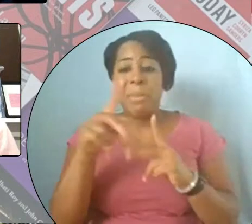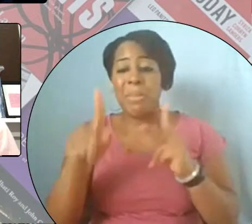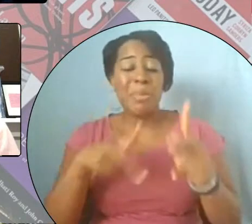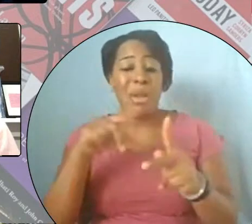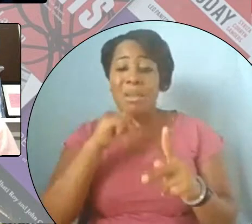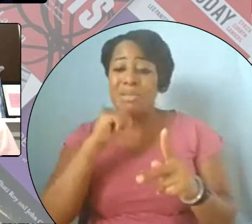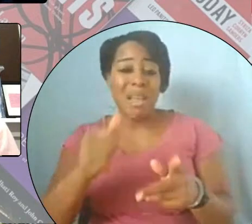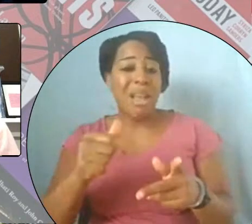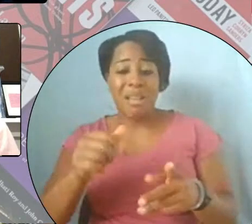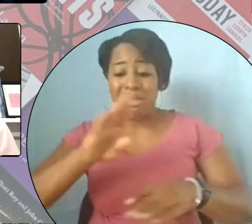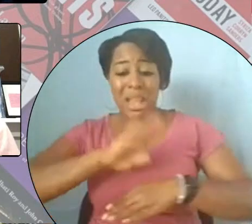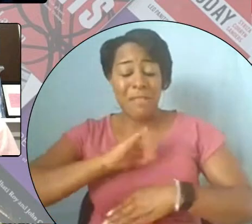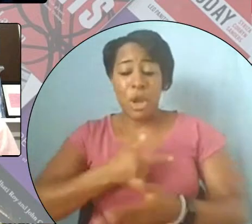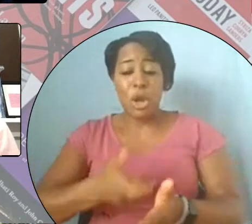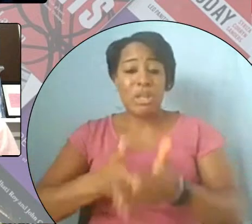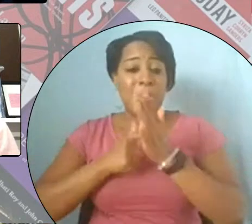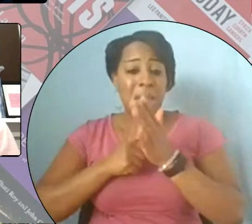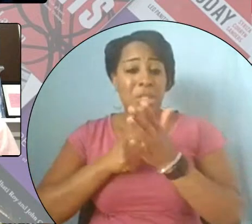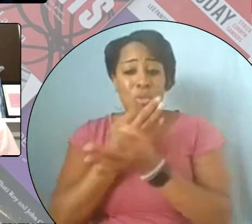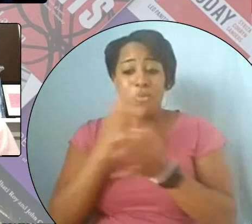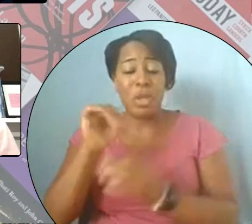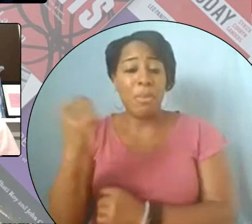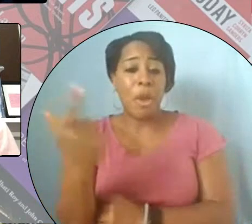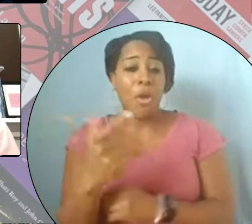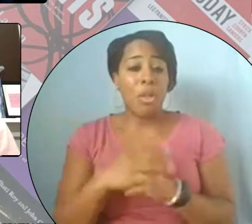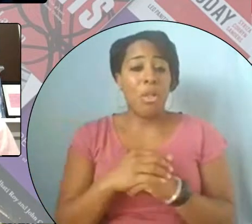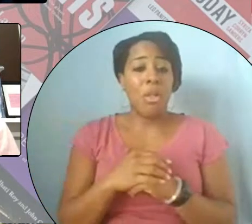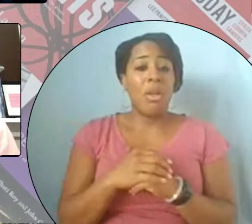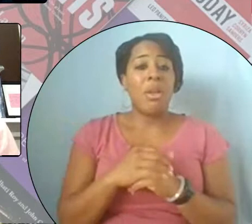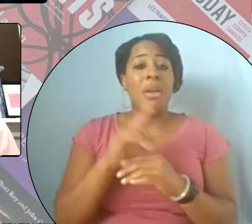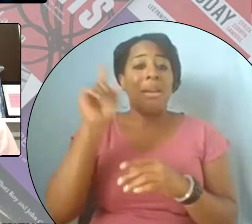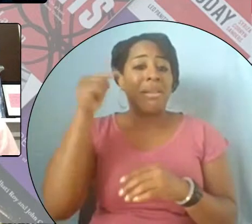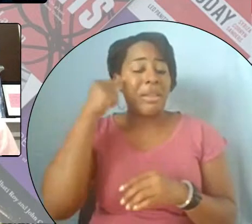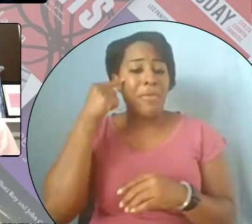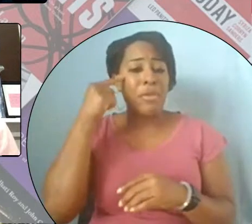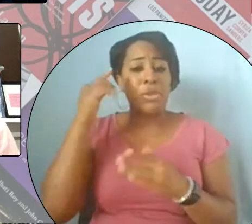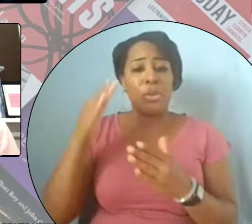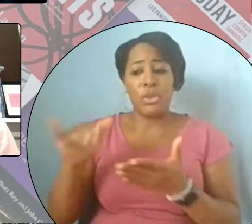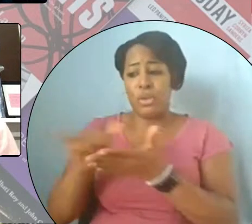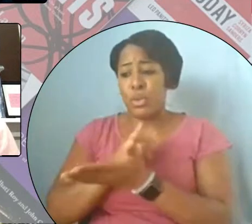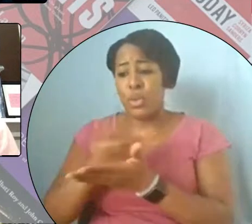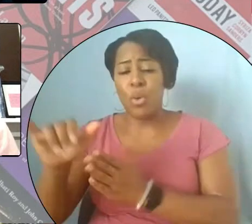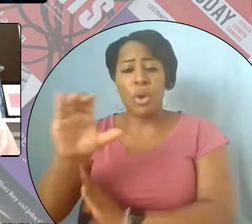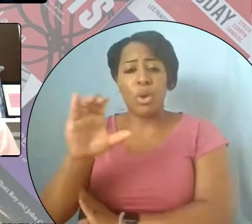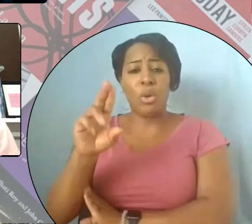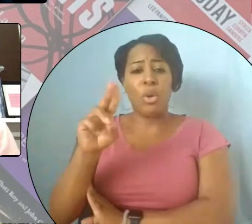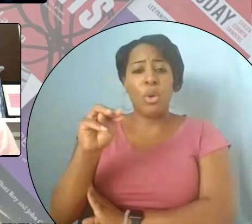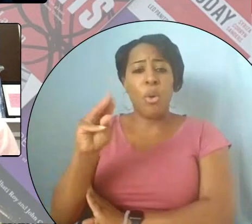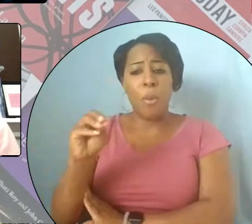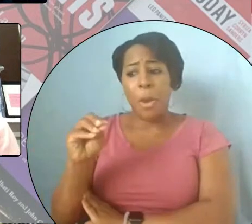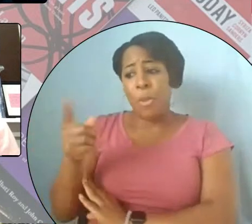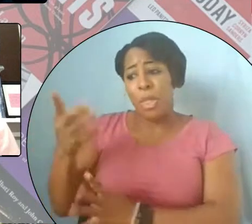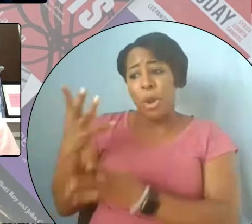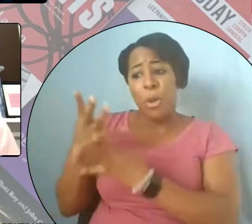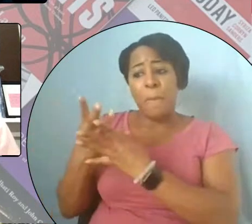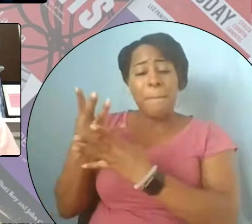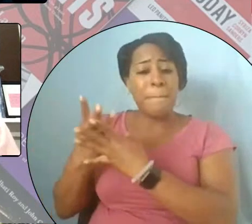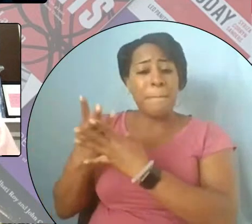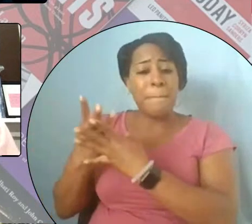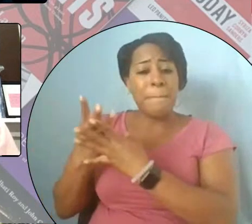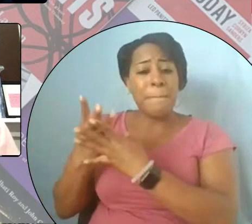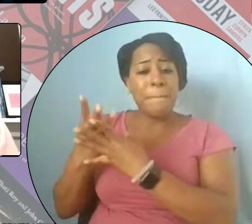In California and in New York, Governor Newsom and Governor Cuomo haven't actually shrunk the prison population despite all